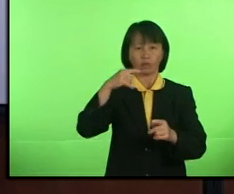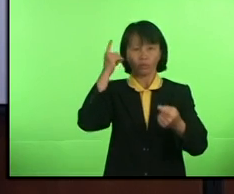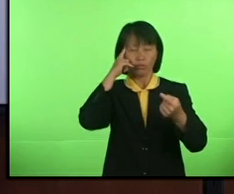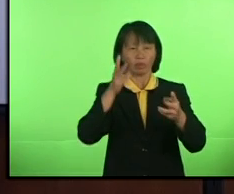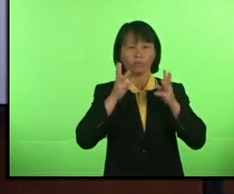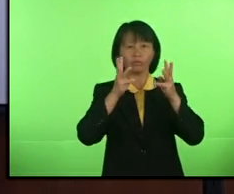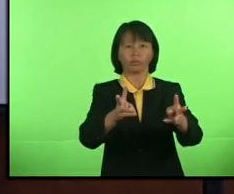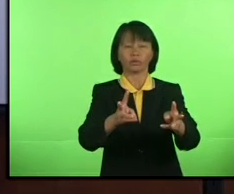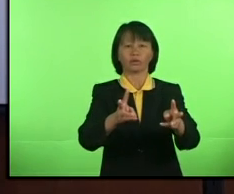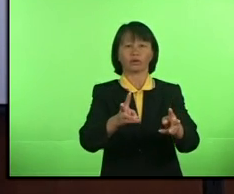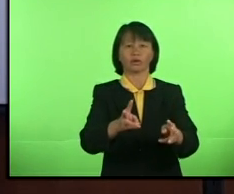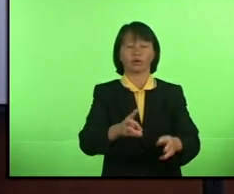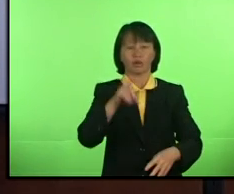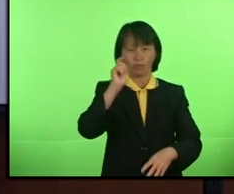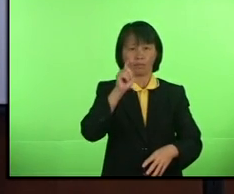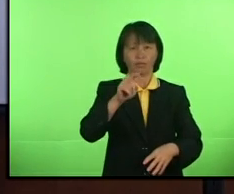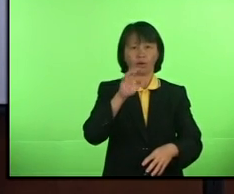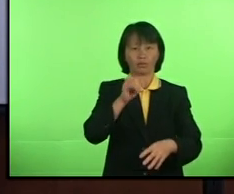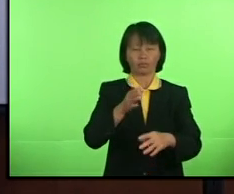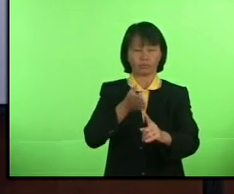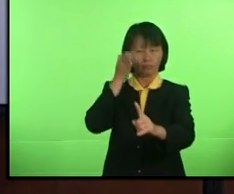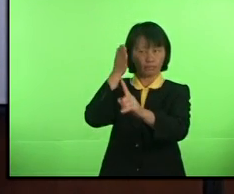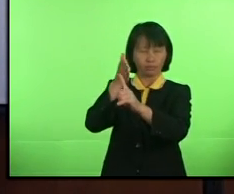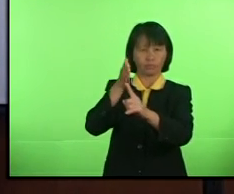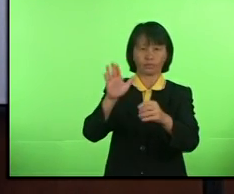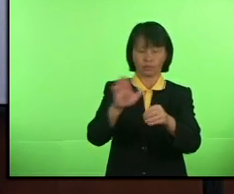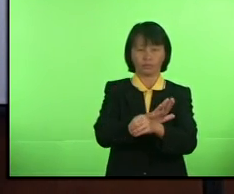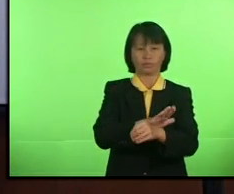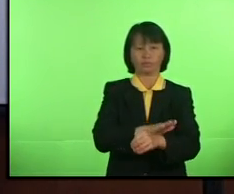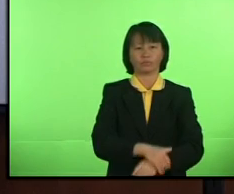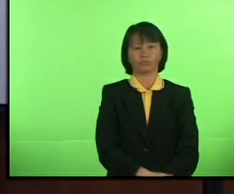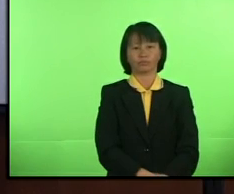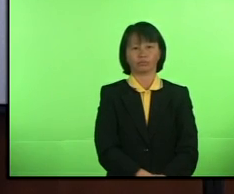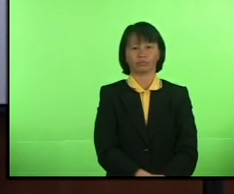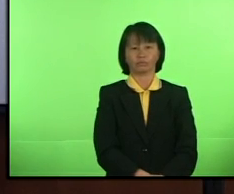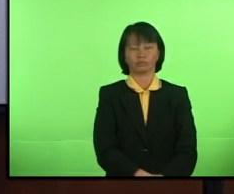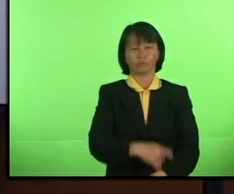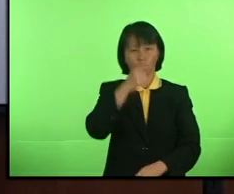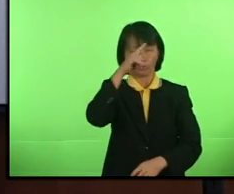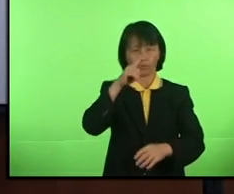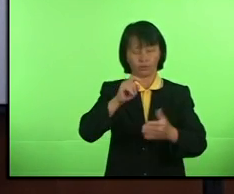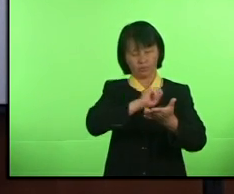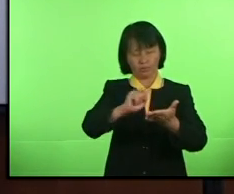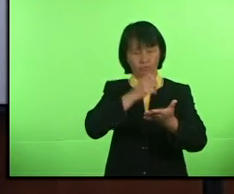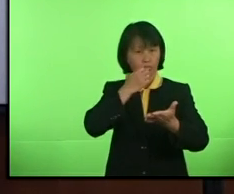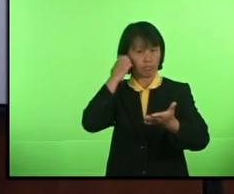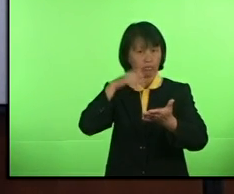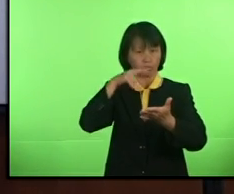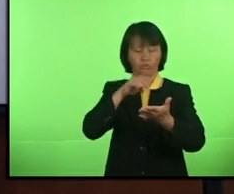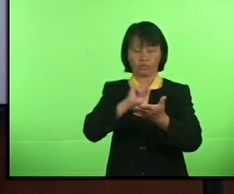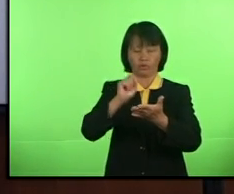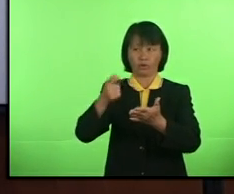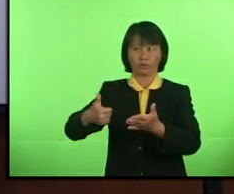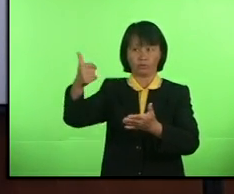thinking. So it must be persuasive enough, to win your